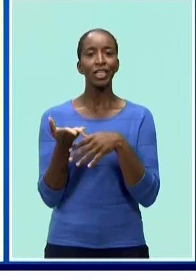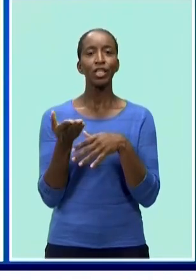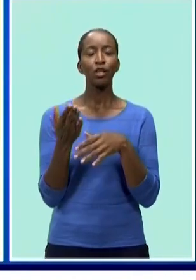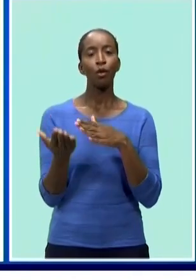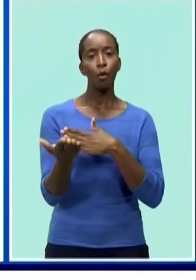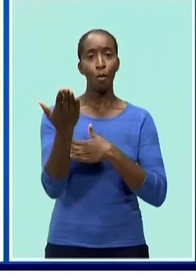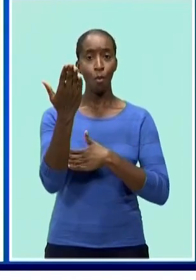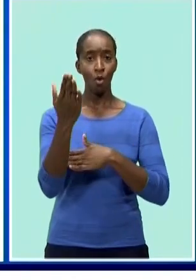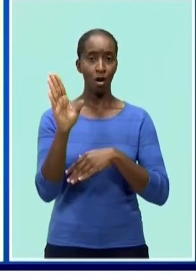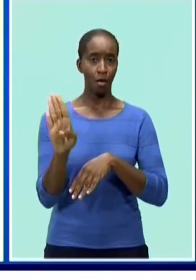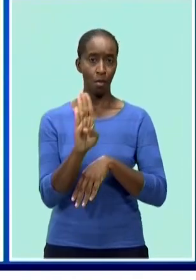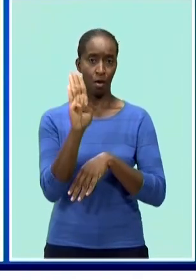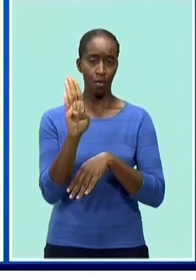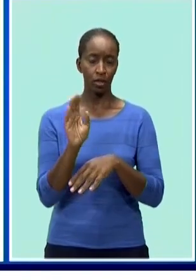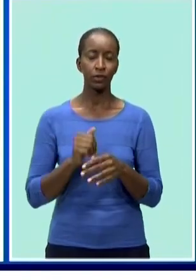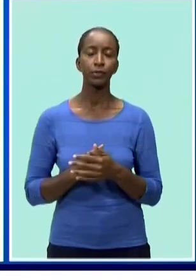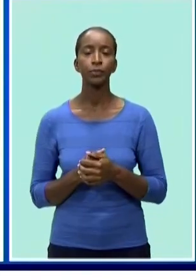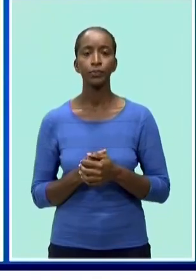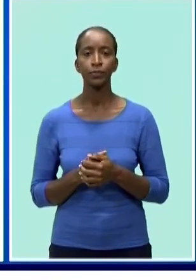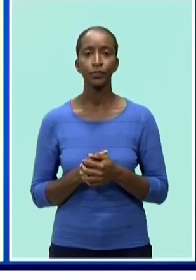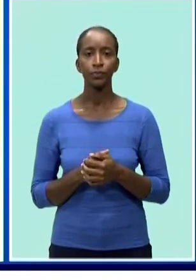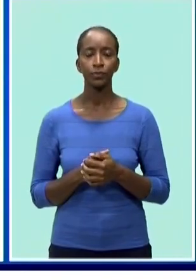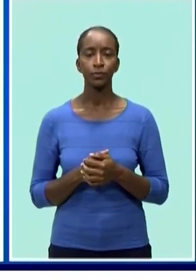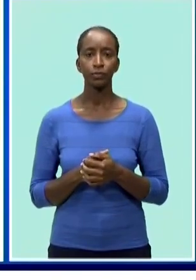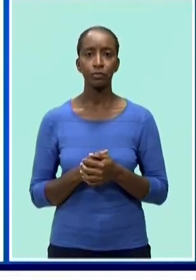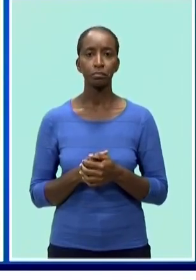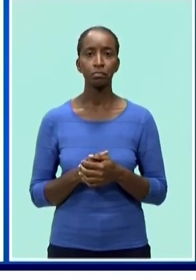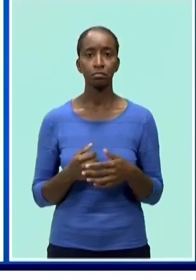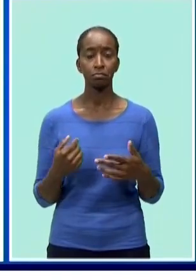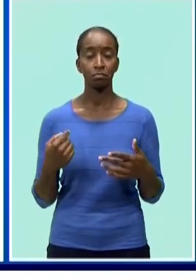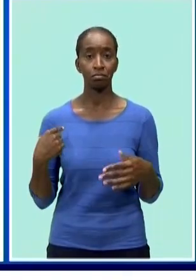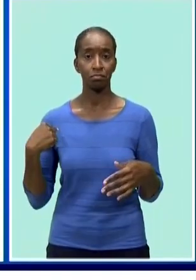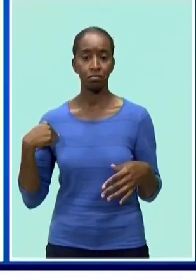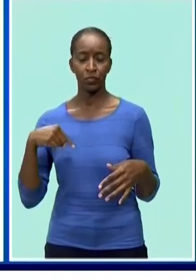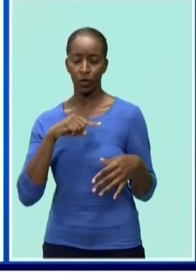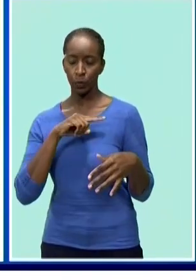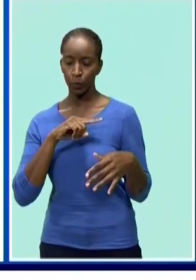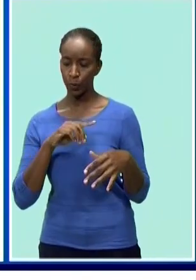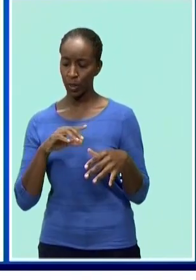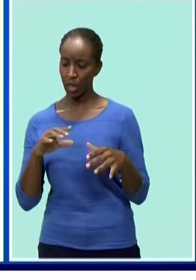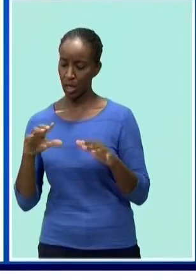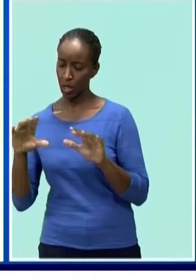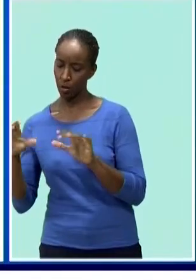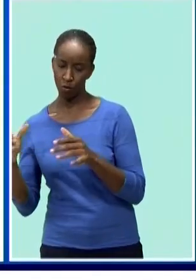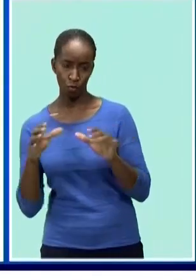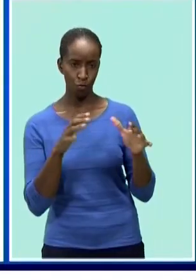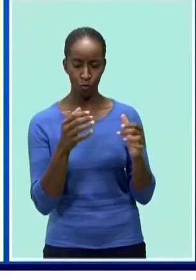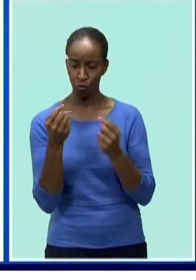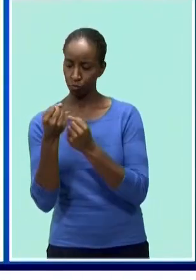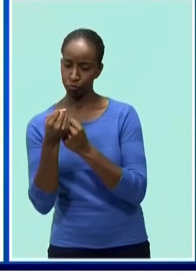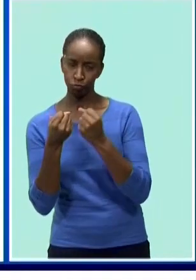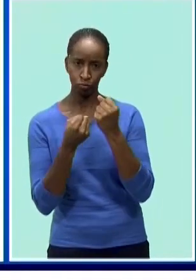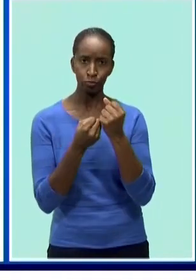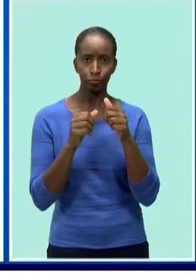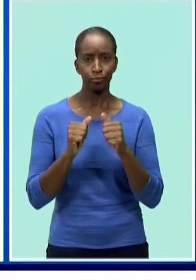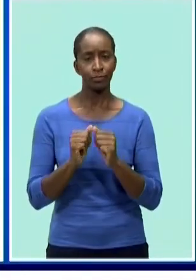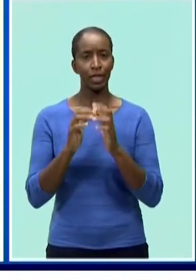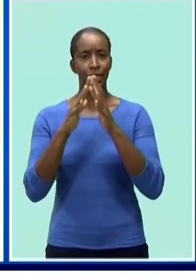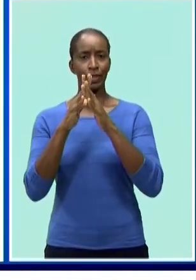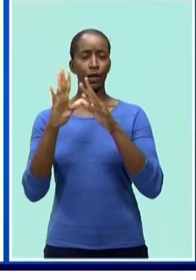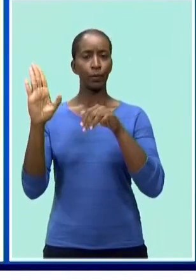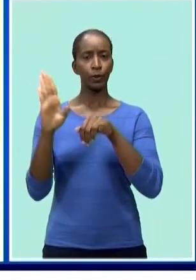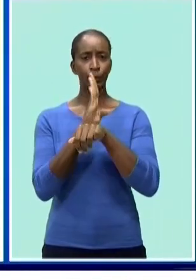We come together and build businesses. When you look at the global